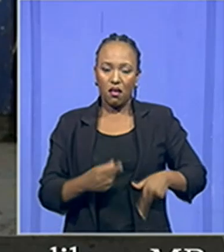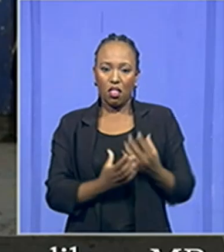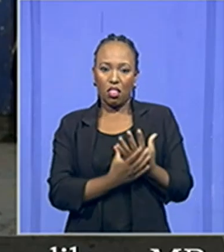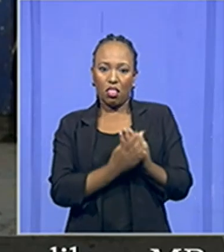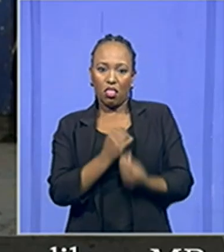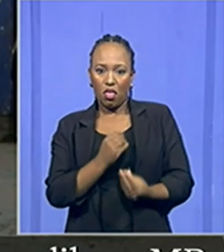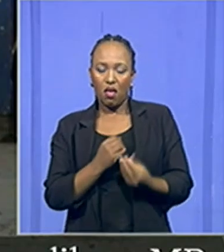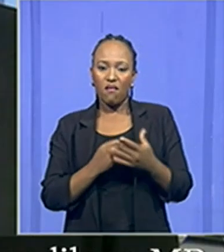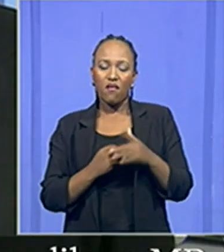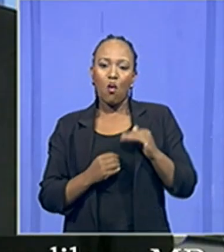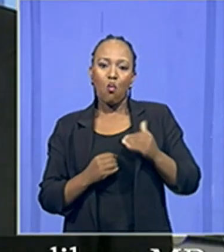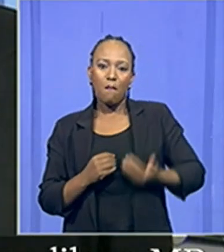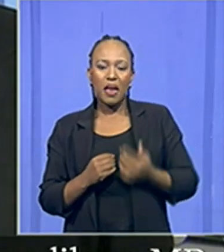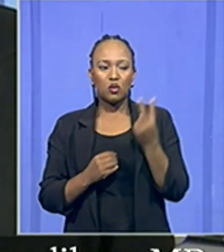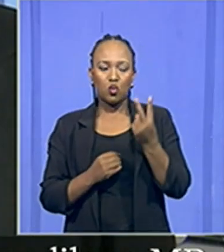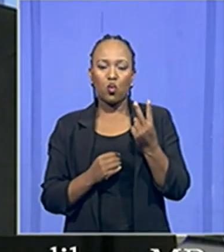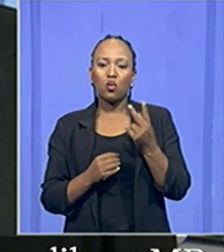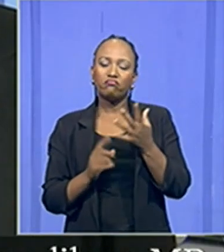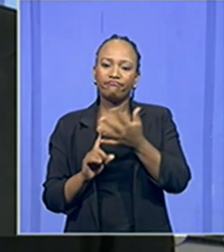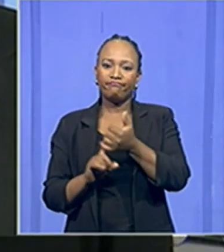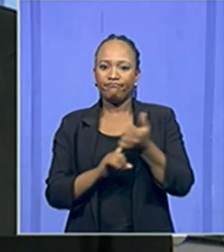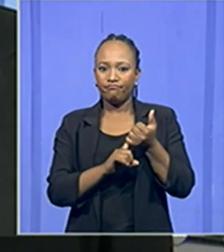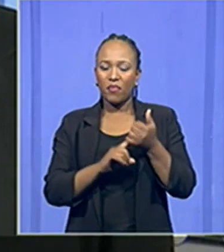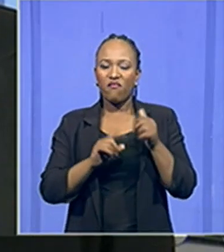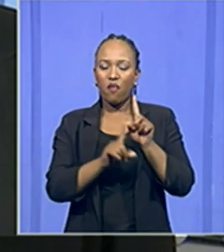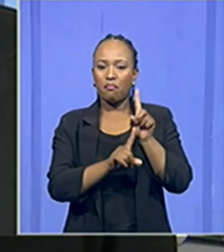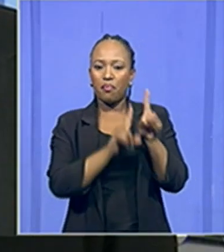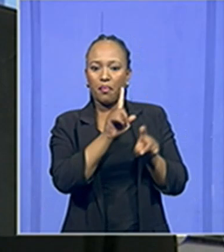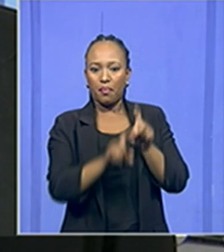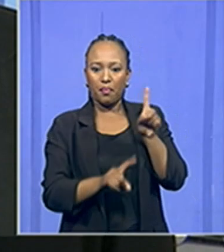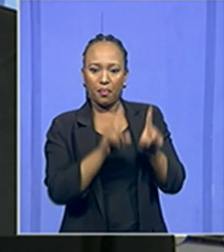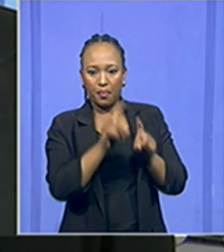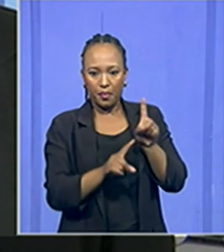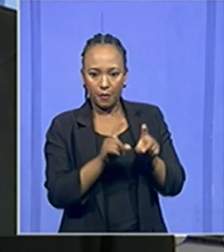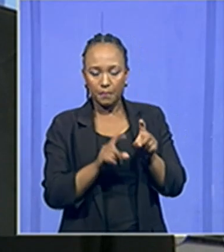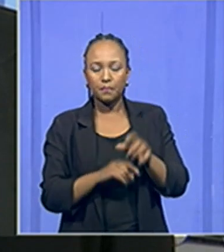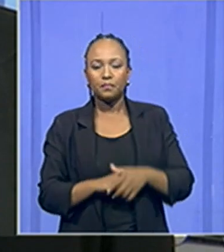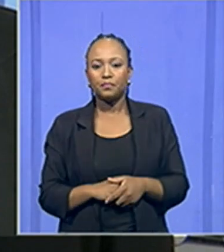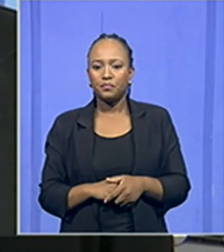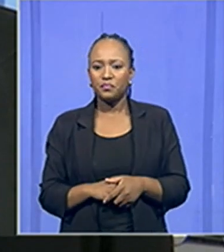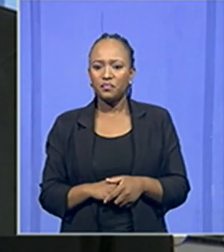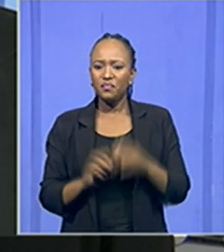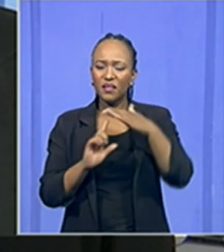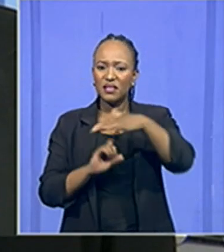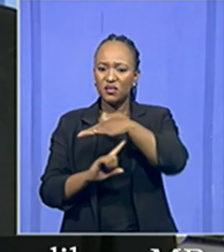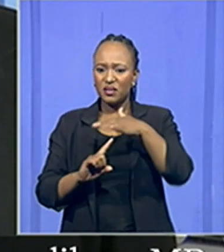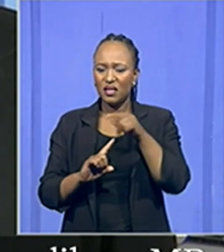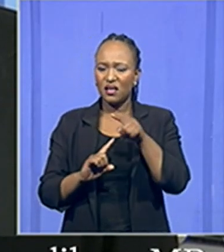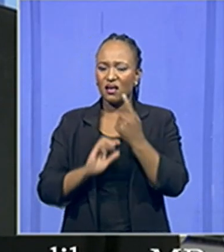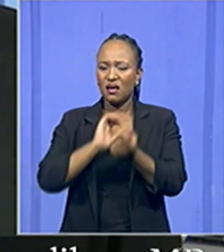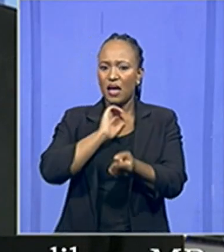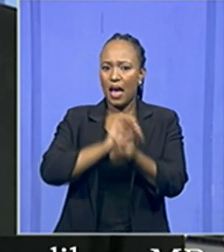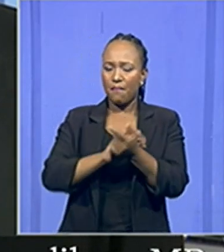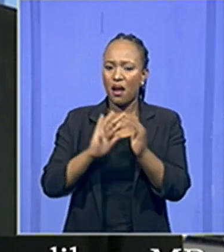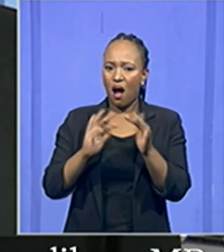ka dipotšišo. The circumstances surrounding this incident is still under investigation, as well